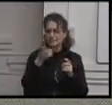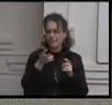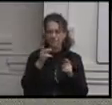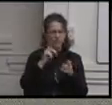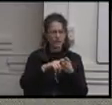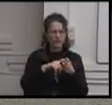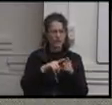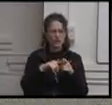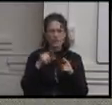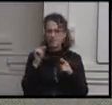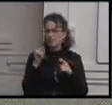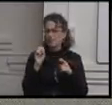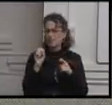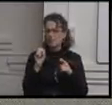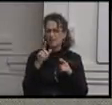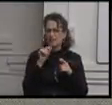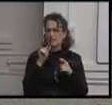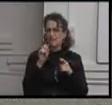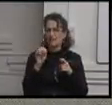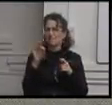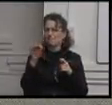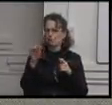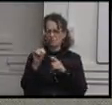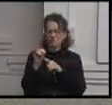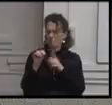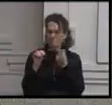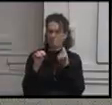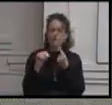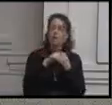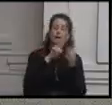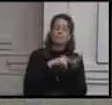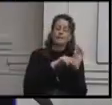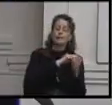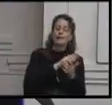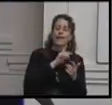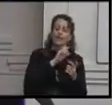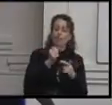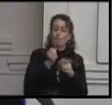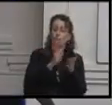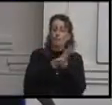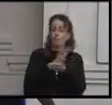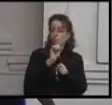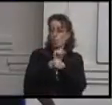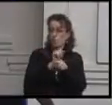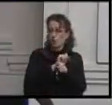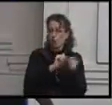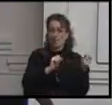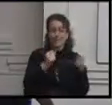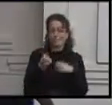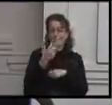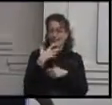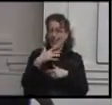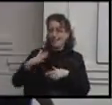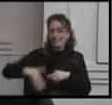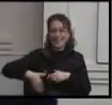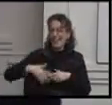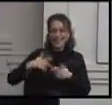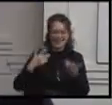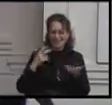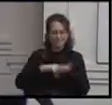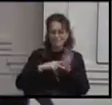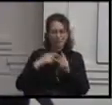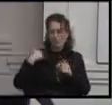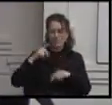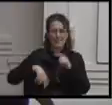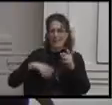don't know what late form means. Late form means it didn't come in time to be appropriately assessed and included. Okay. So when it comes in late, we